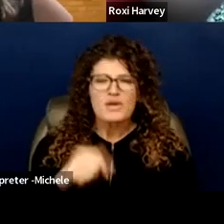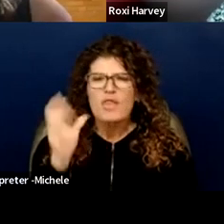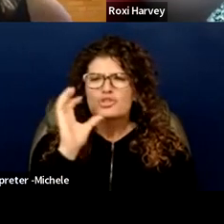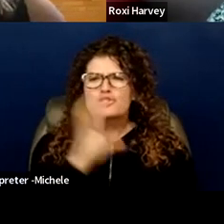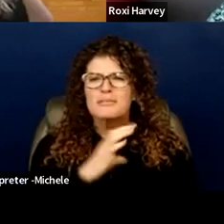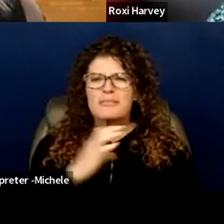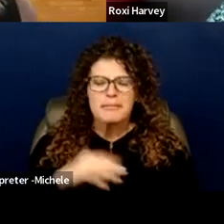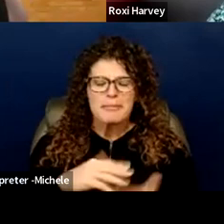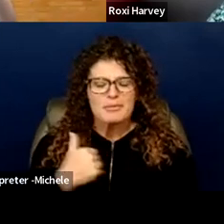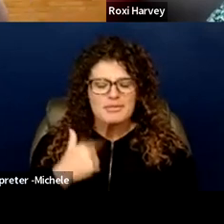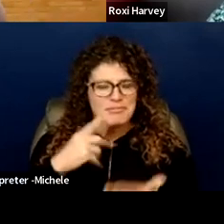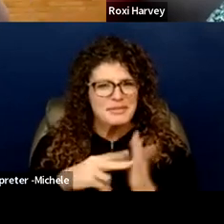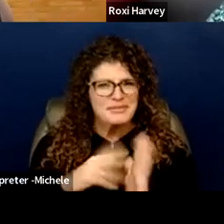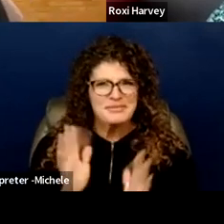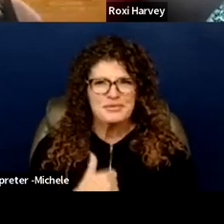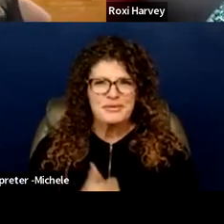committee members.